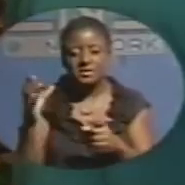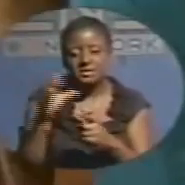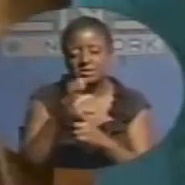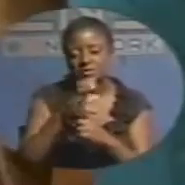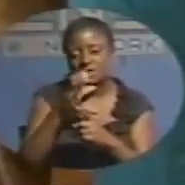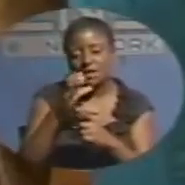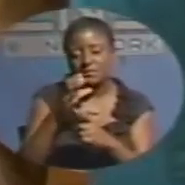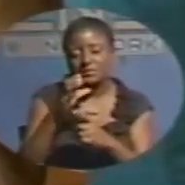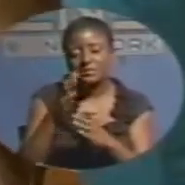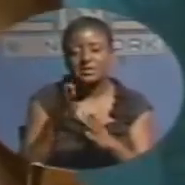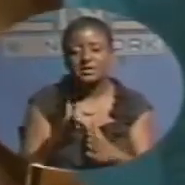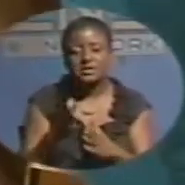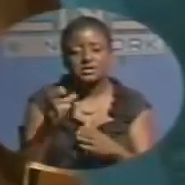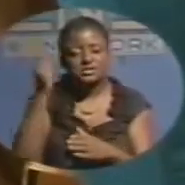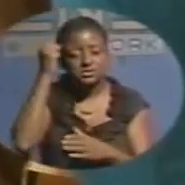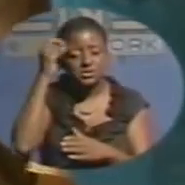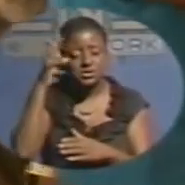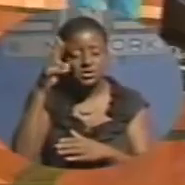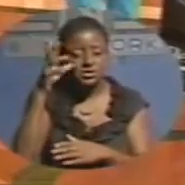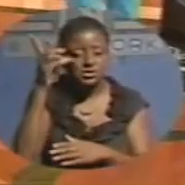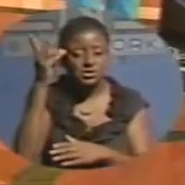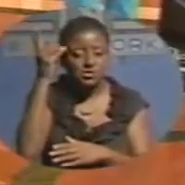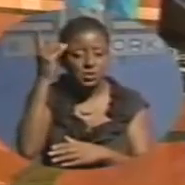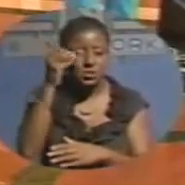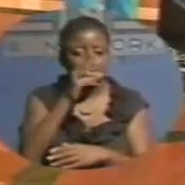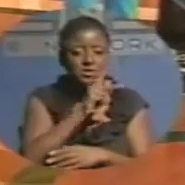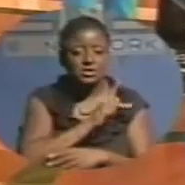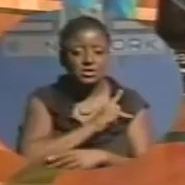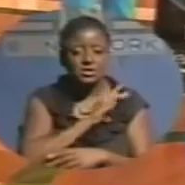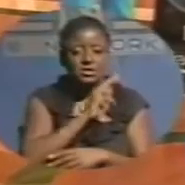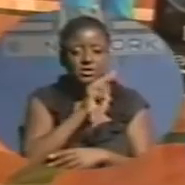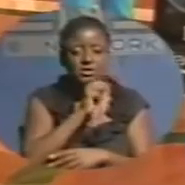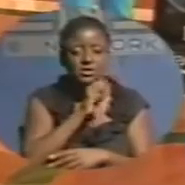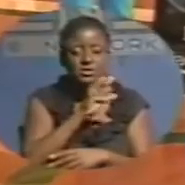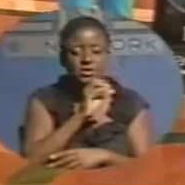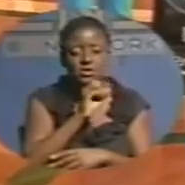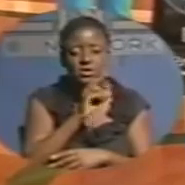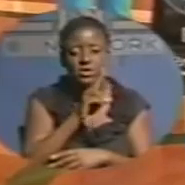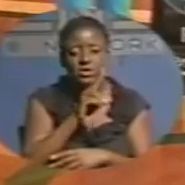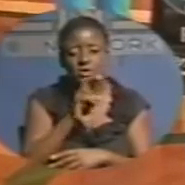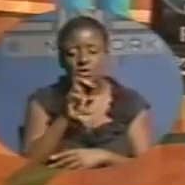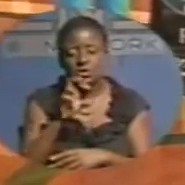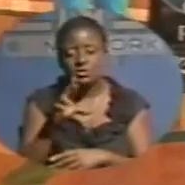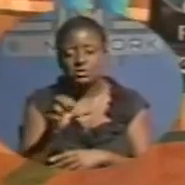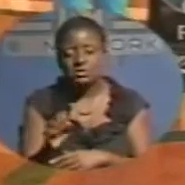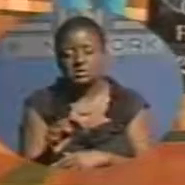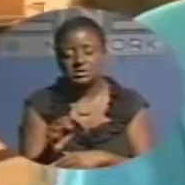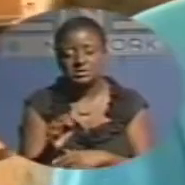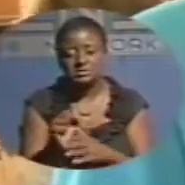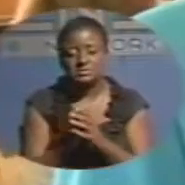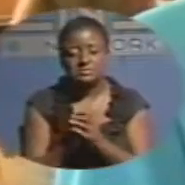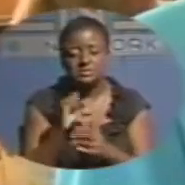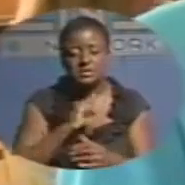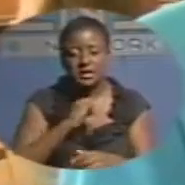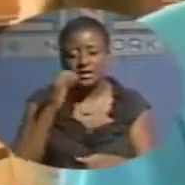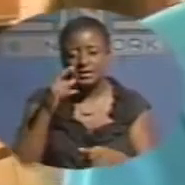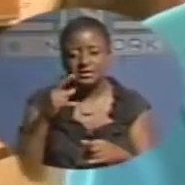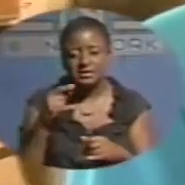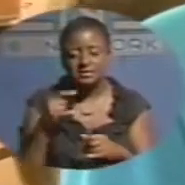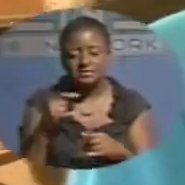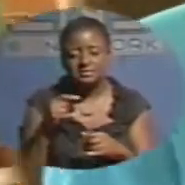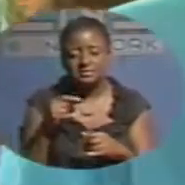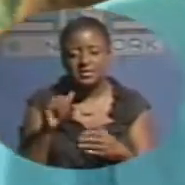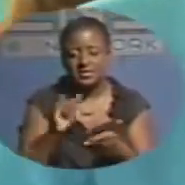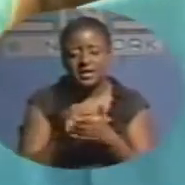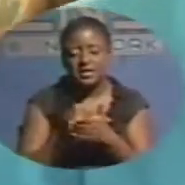the newest champs. So Durward around for many historic moments, but this one stands out. I can't explain that. That's the greatest thing